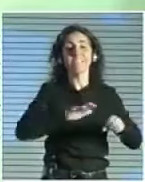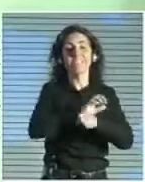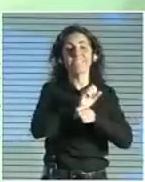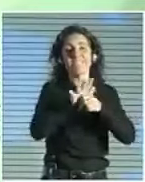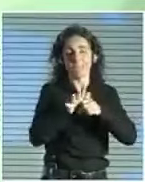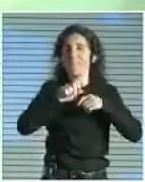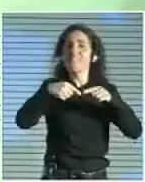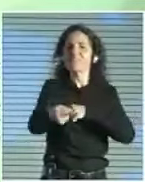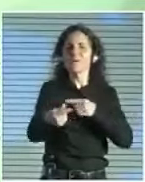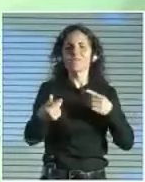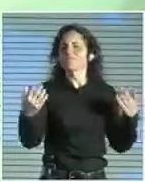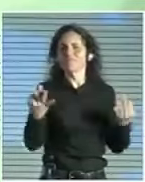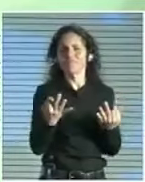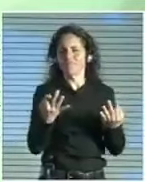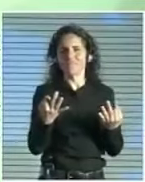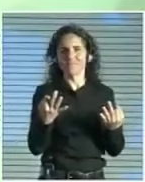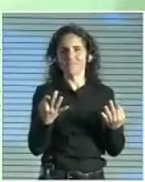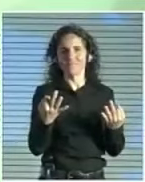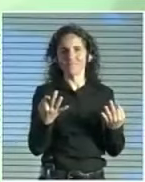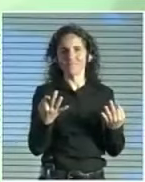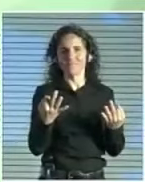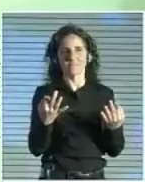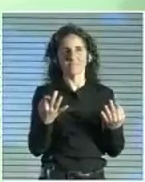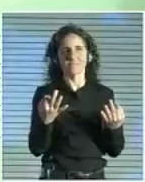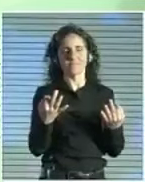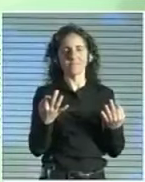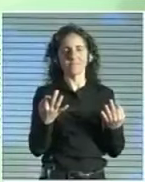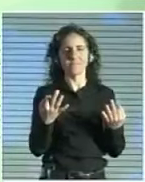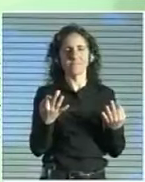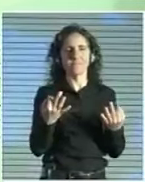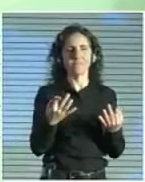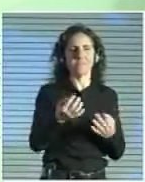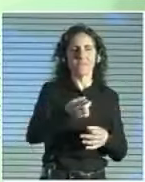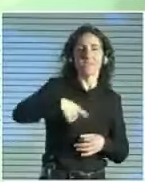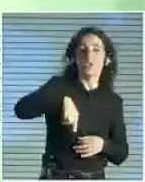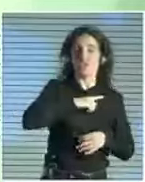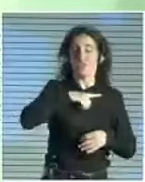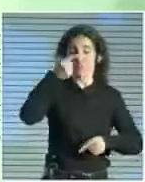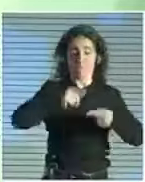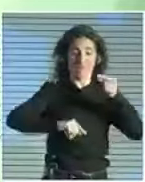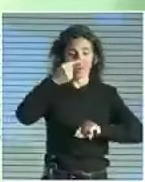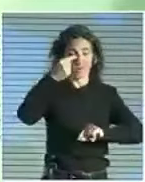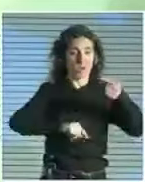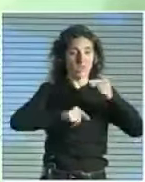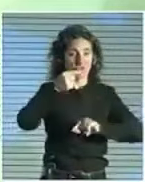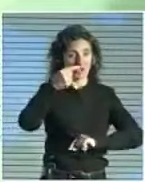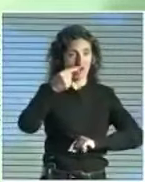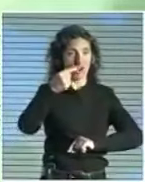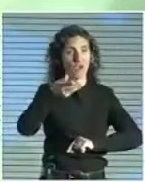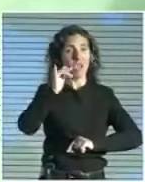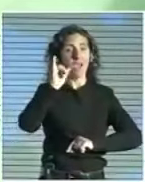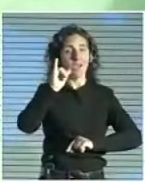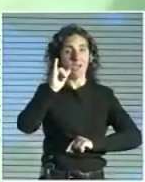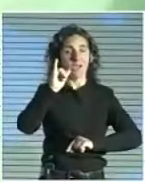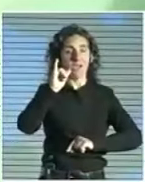in, the budgets dropped. And the thing that came through for the members of those DMOs, which are a lot of the hotels and accommodation restaurants